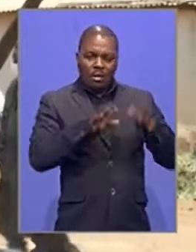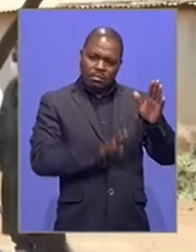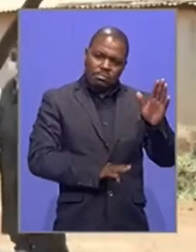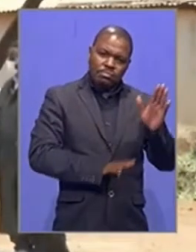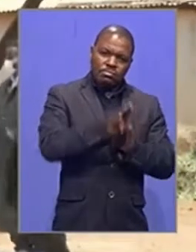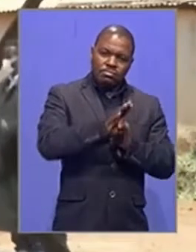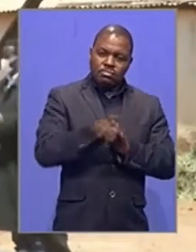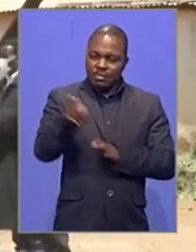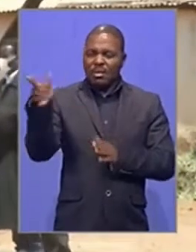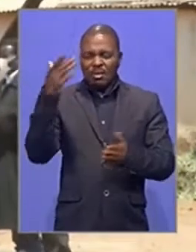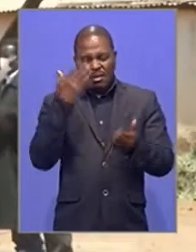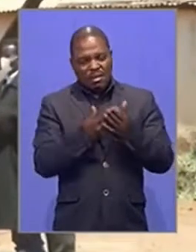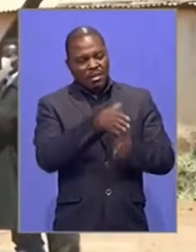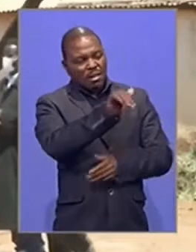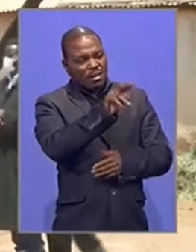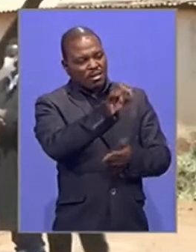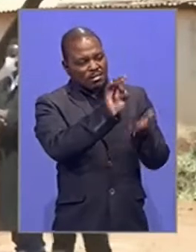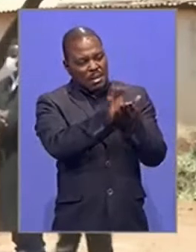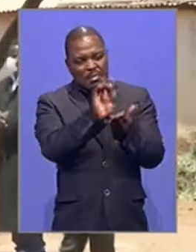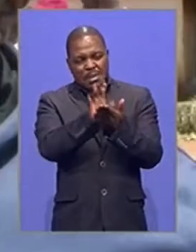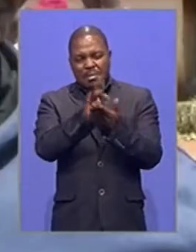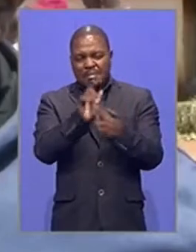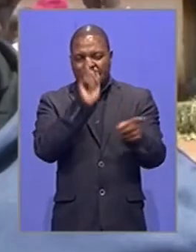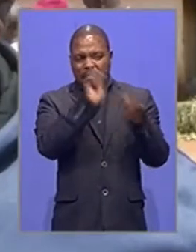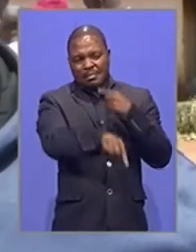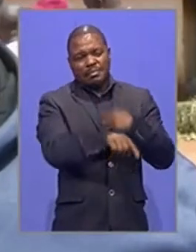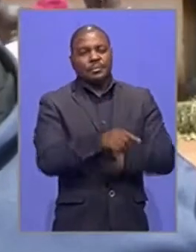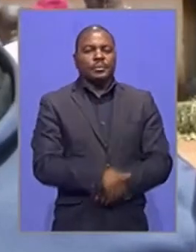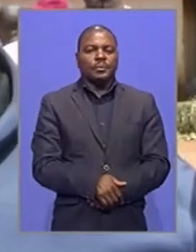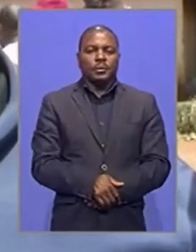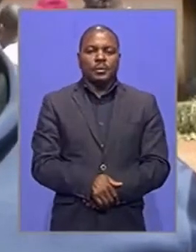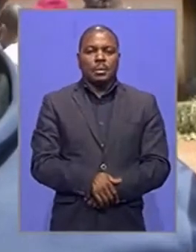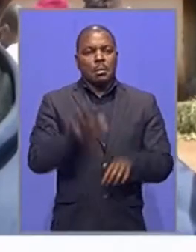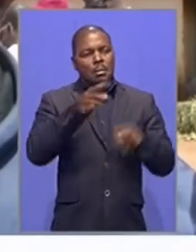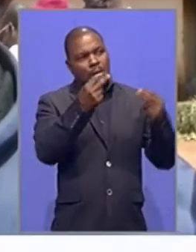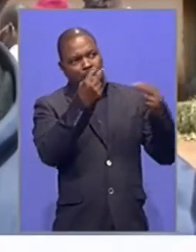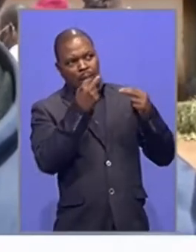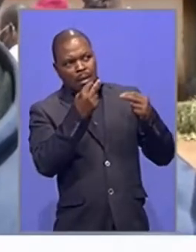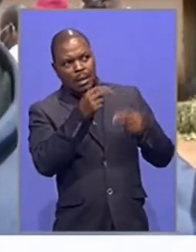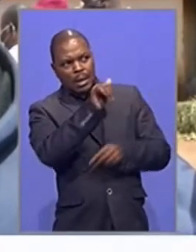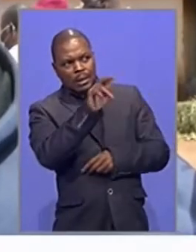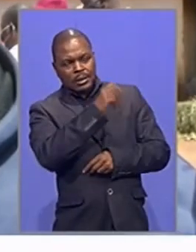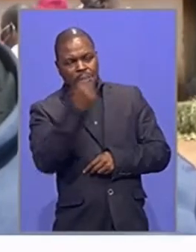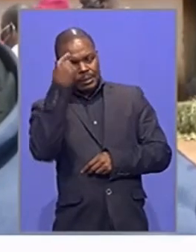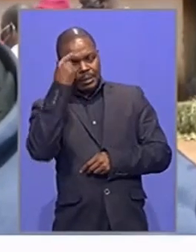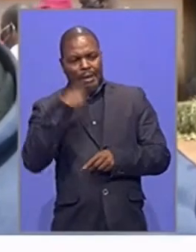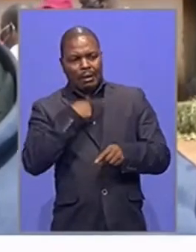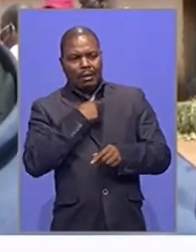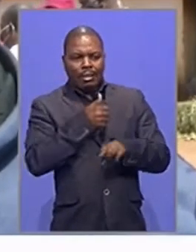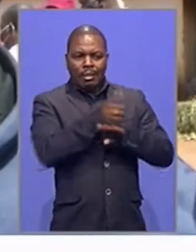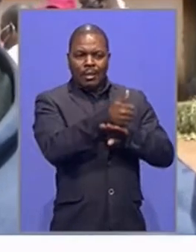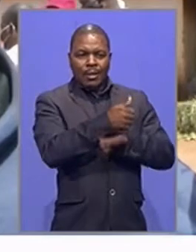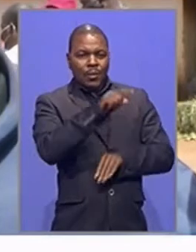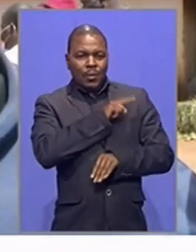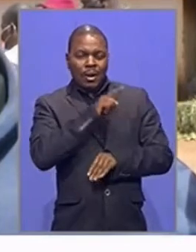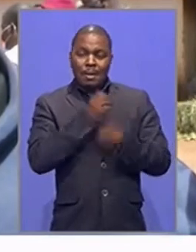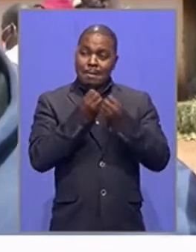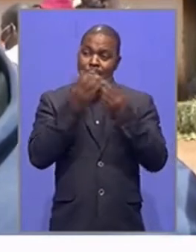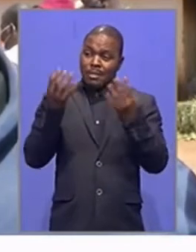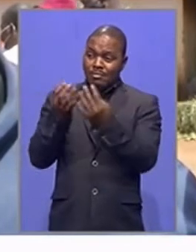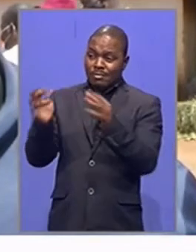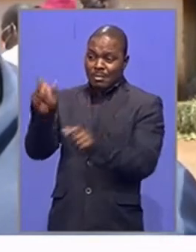tloša ANC ka diwoteng tše ntši. They see us as the threat simply because most of our candidates are coming